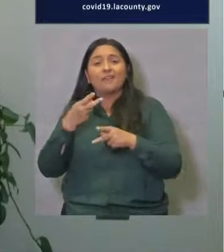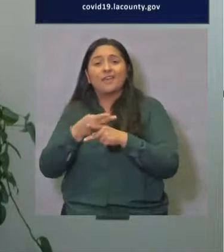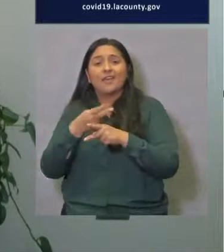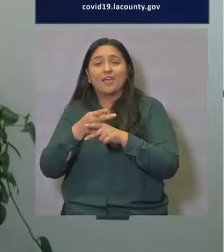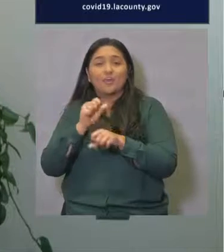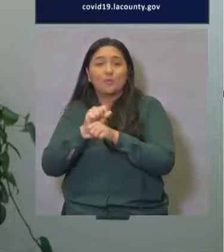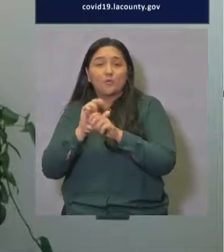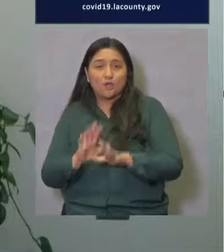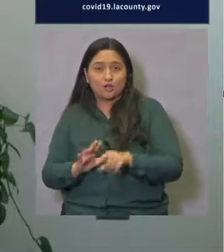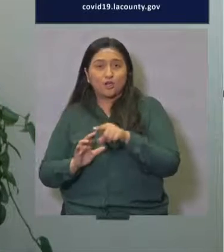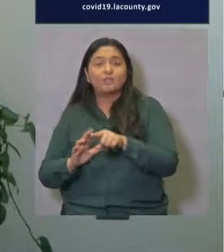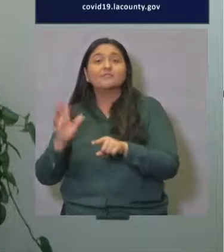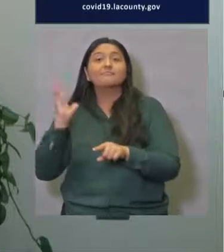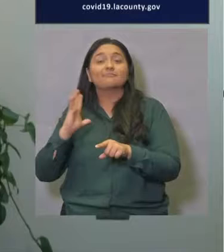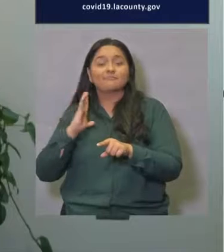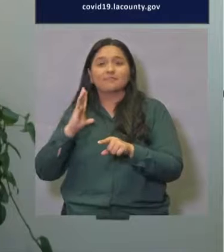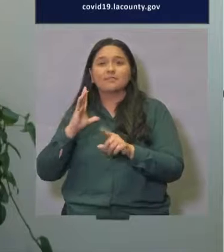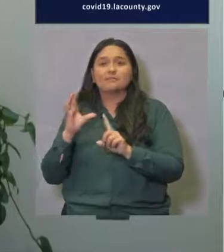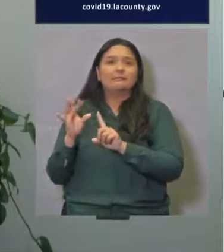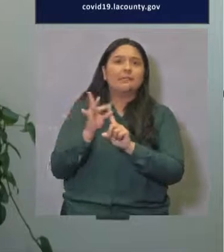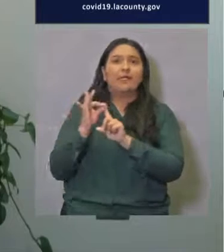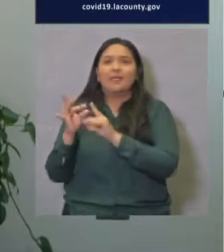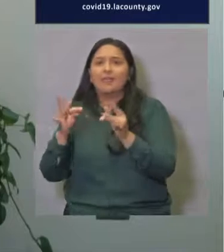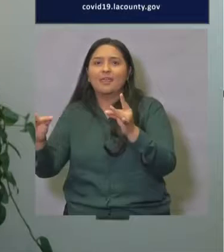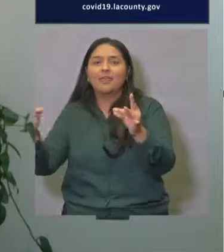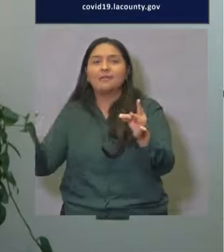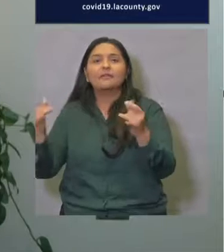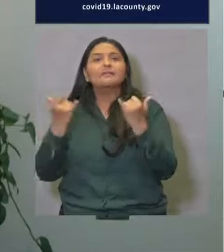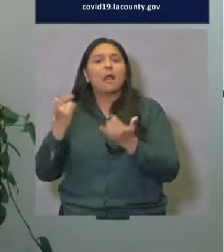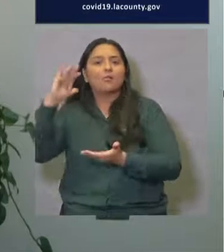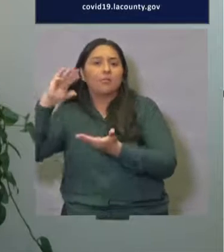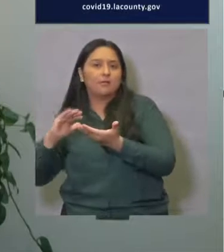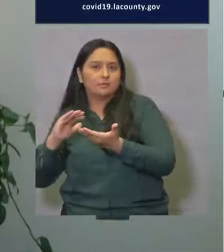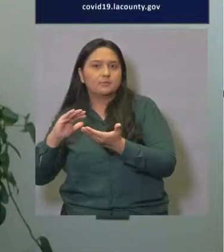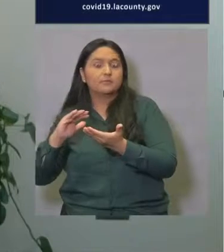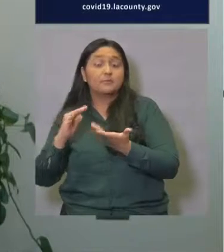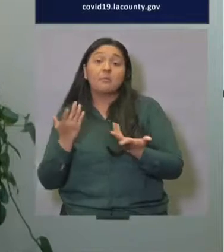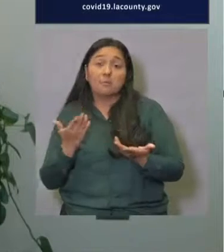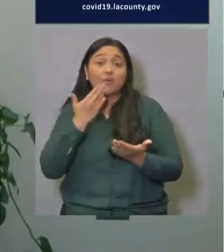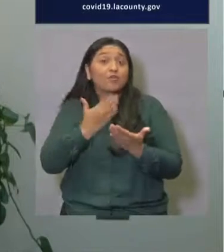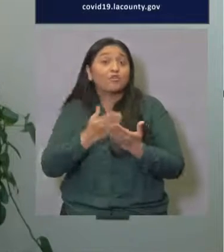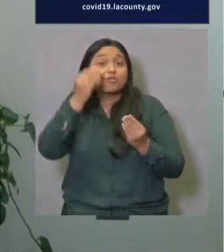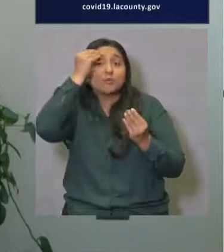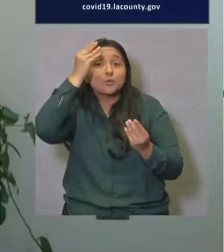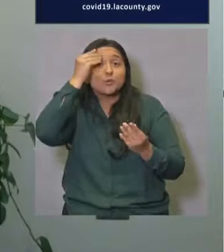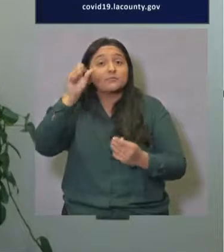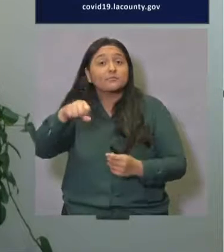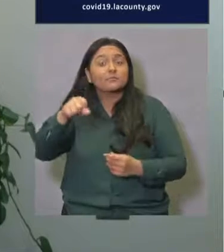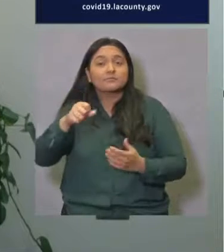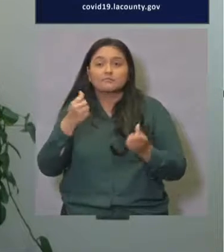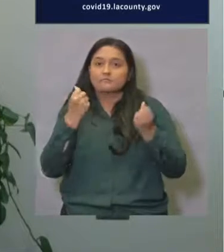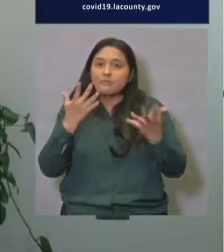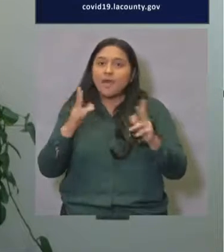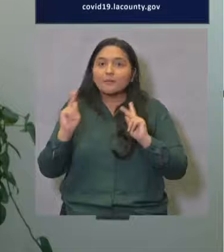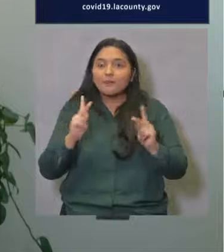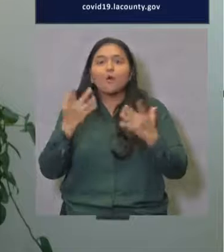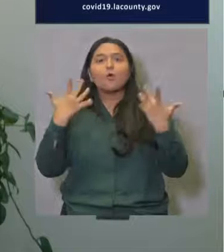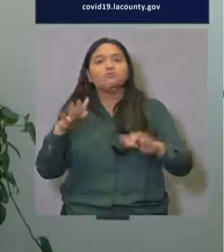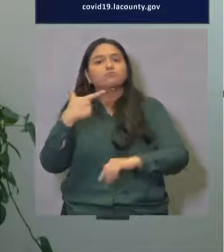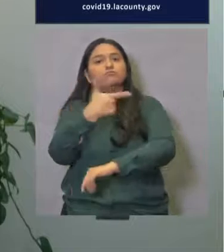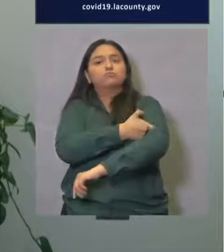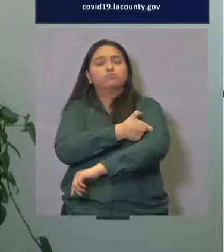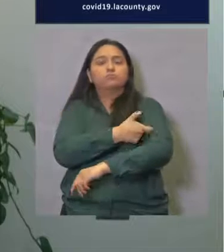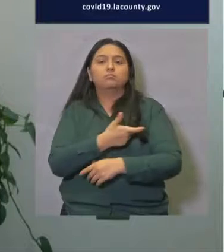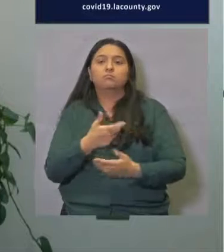infected across a variety of settings. And here again, I think this is good news. Lots of people vaccinating, much